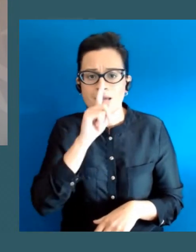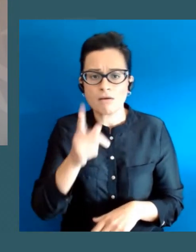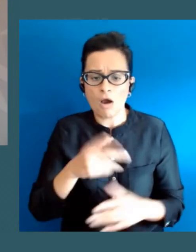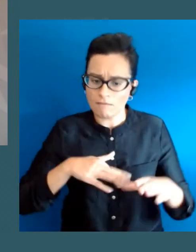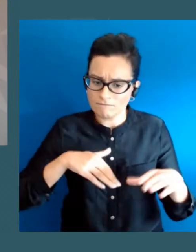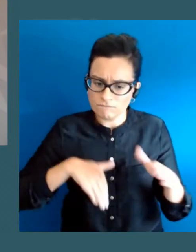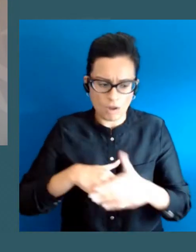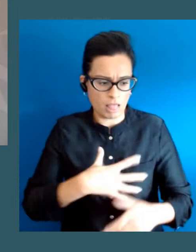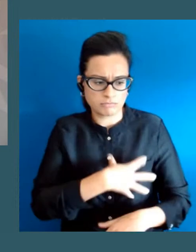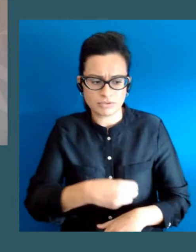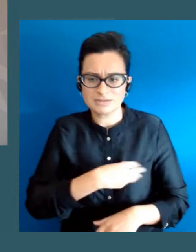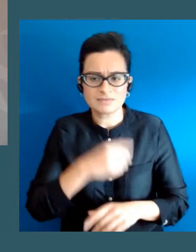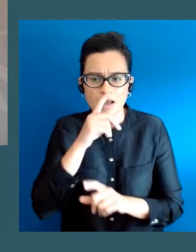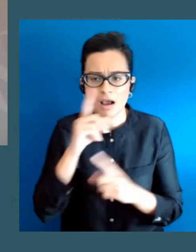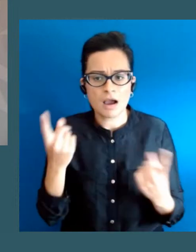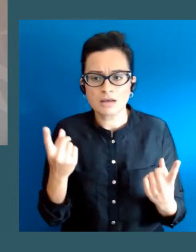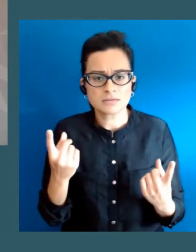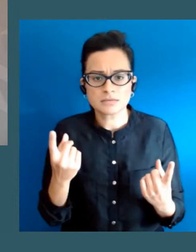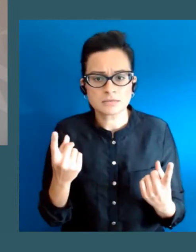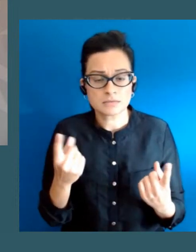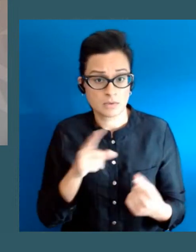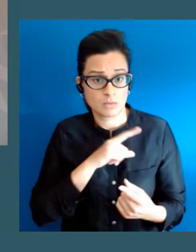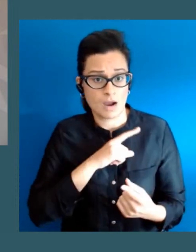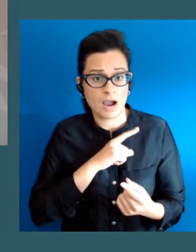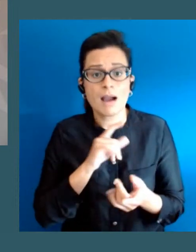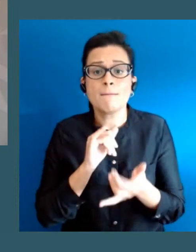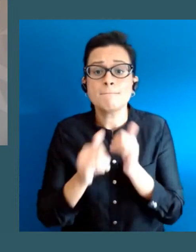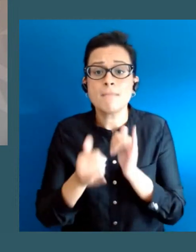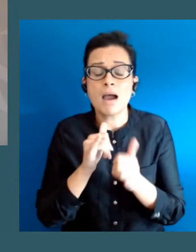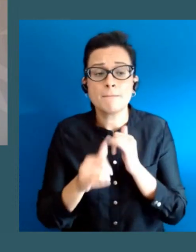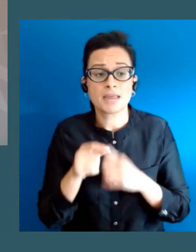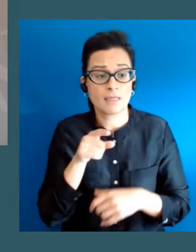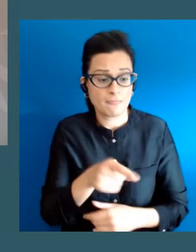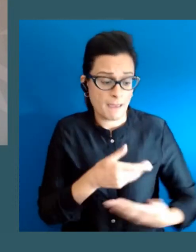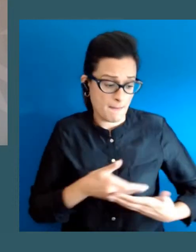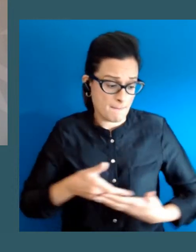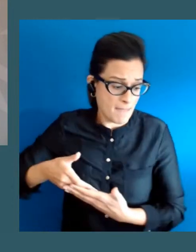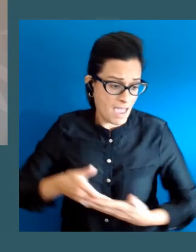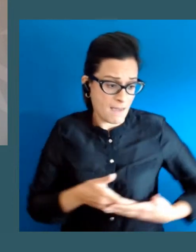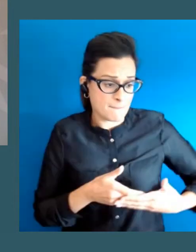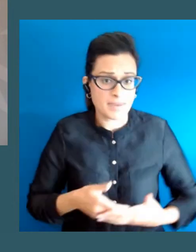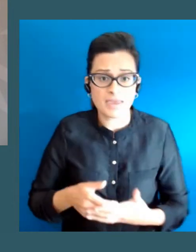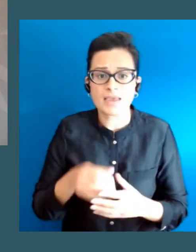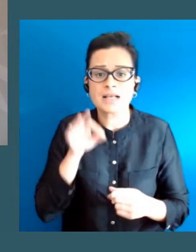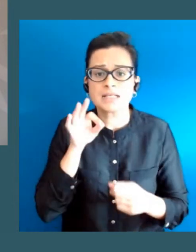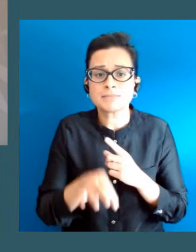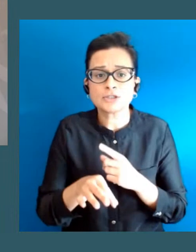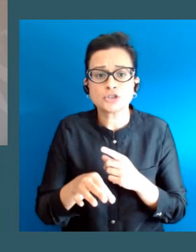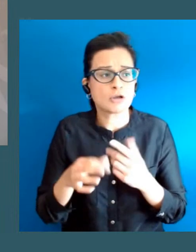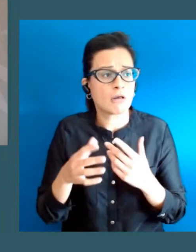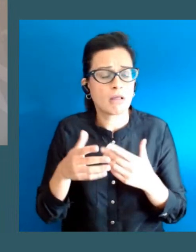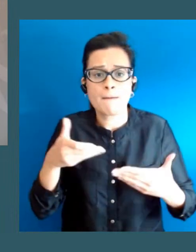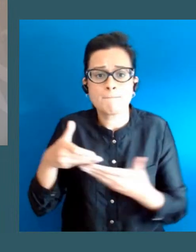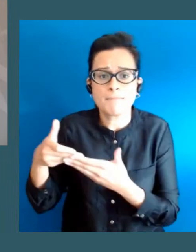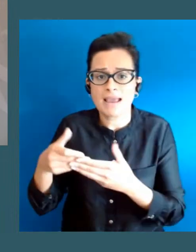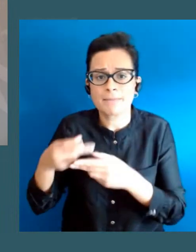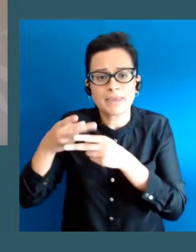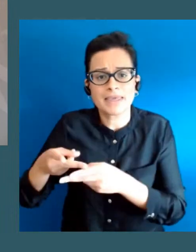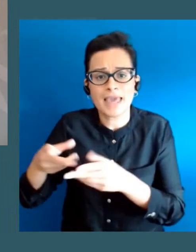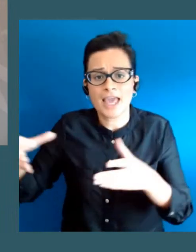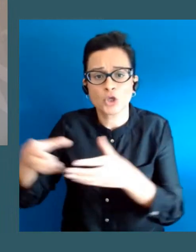Unfortunately, there might be times when their baby's on special baby care unit, or they've had a cesarean and they